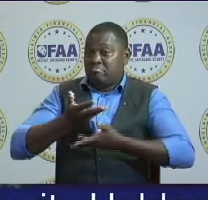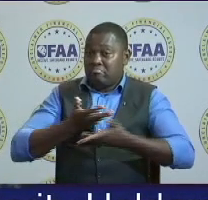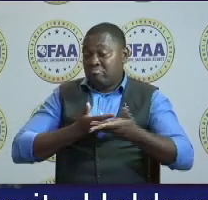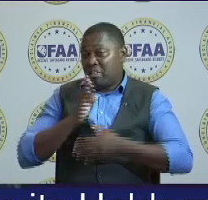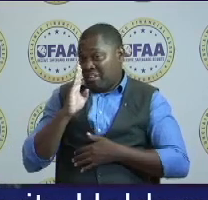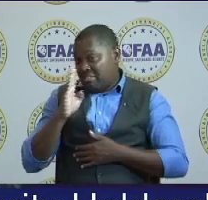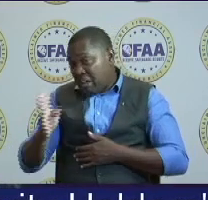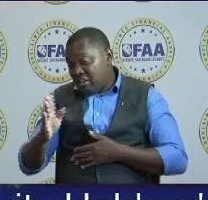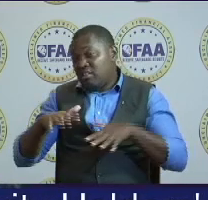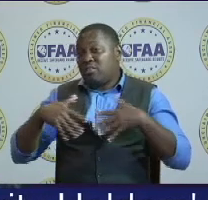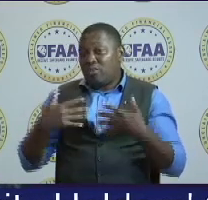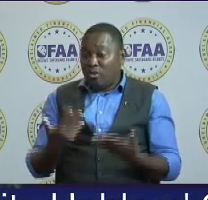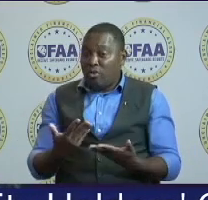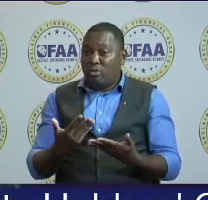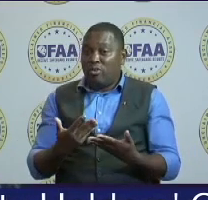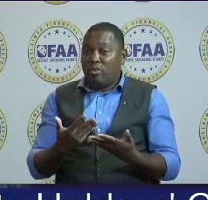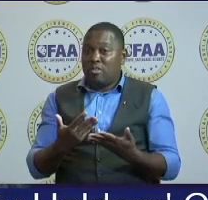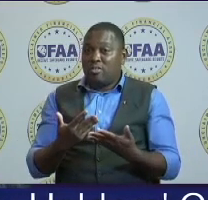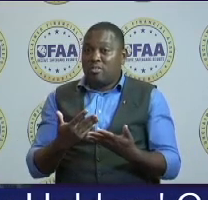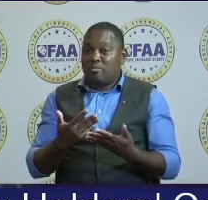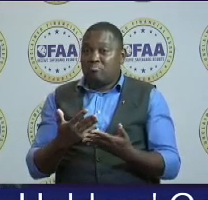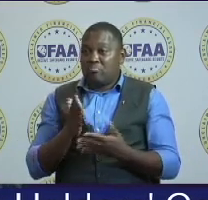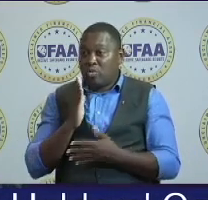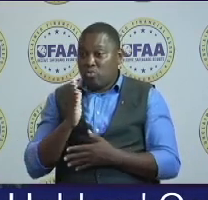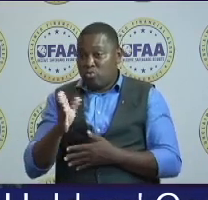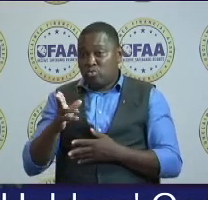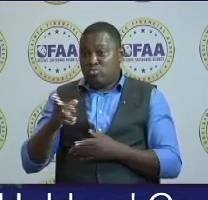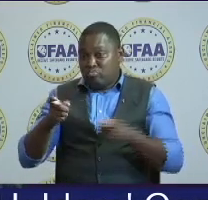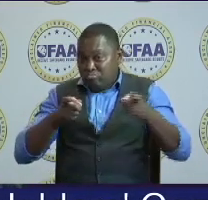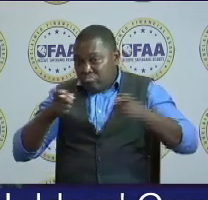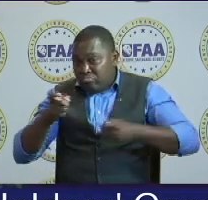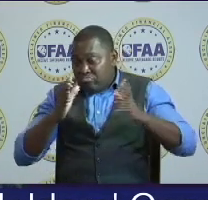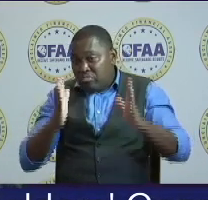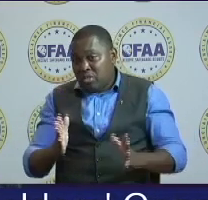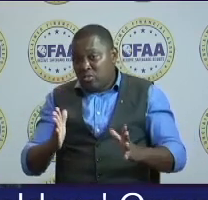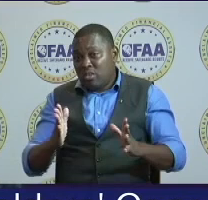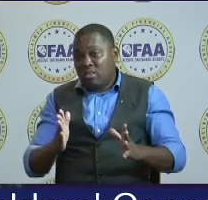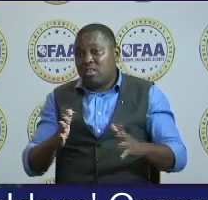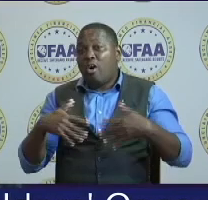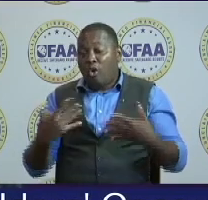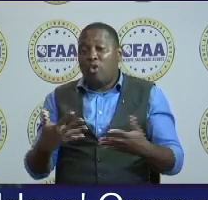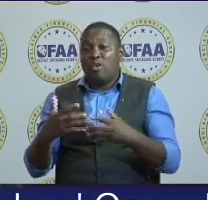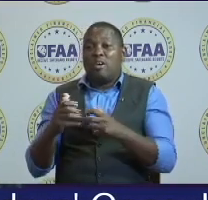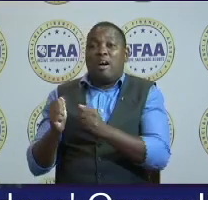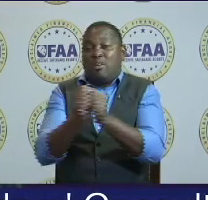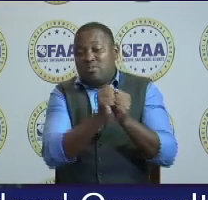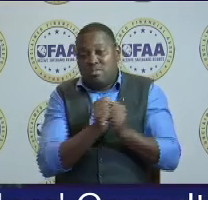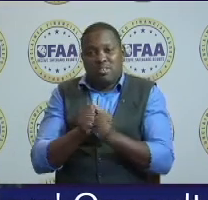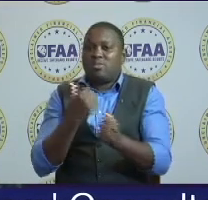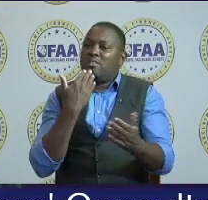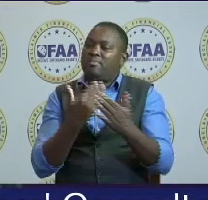directly by ourselves, or through the regulators, or through the industry associations. So we are very